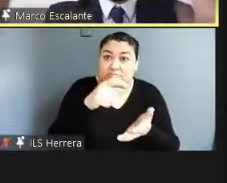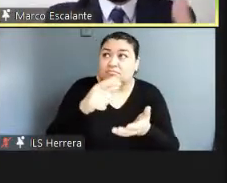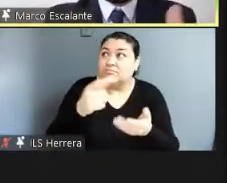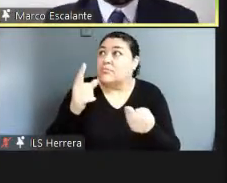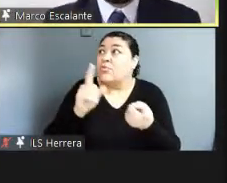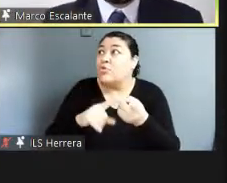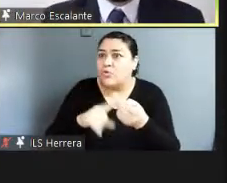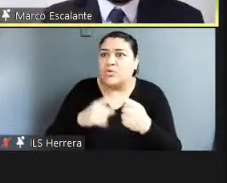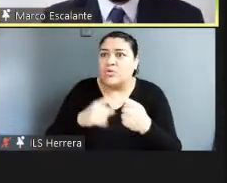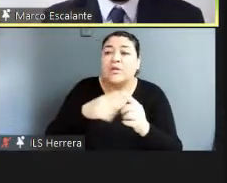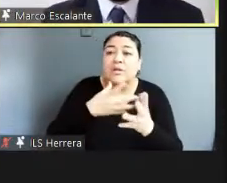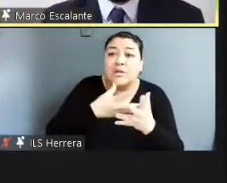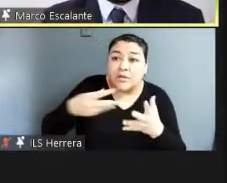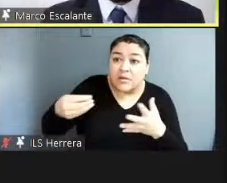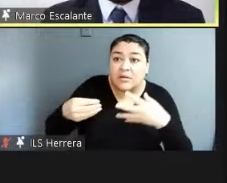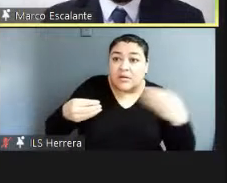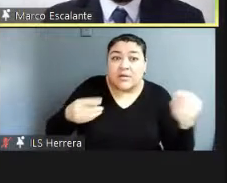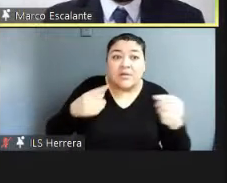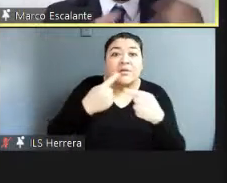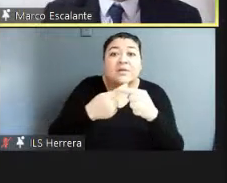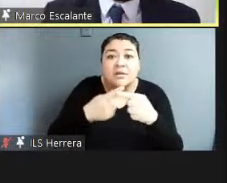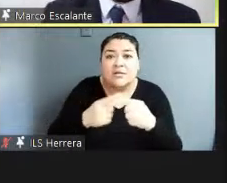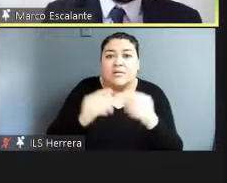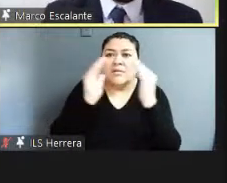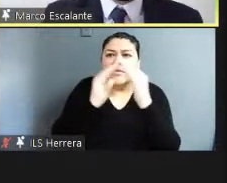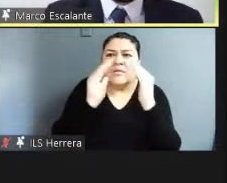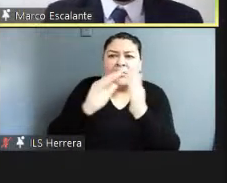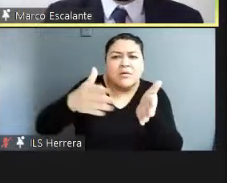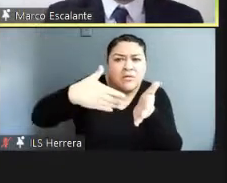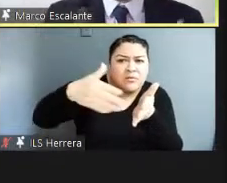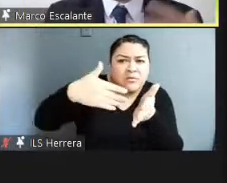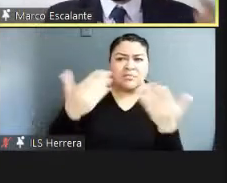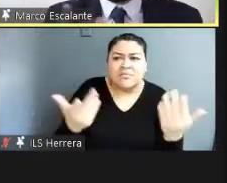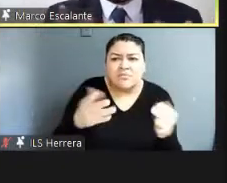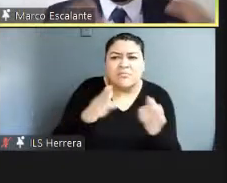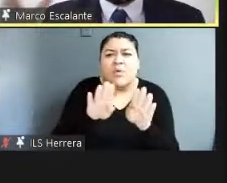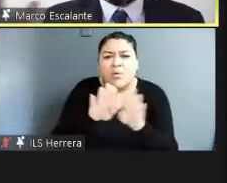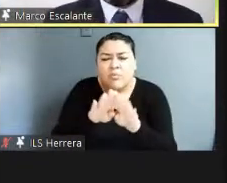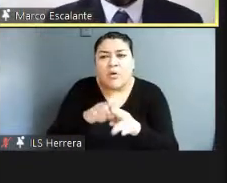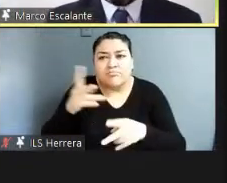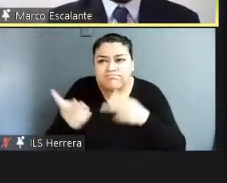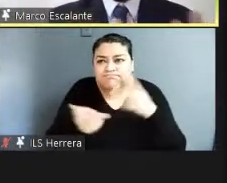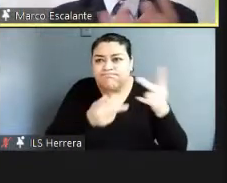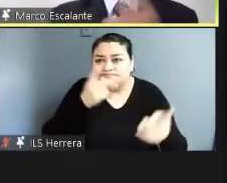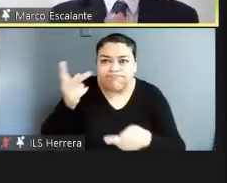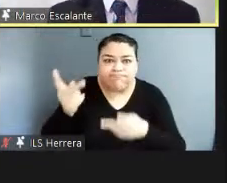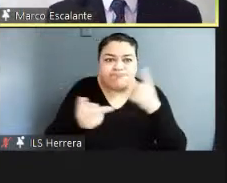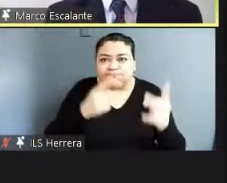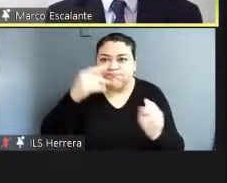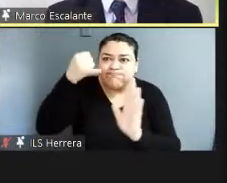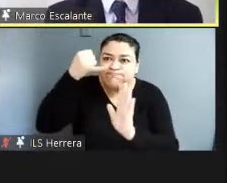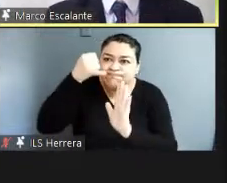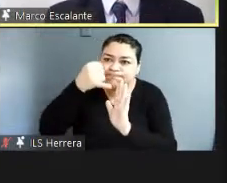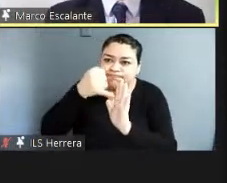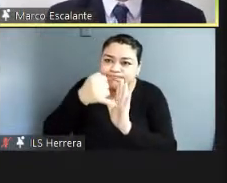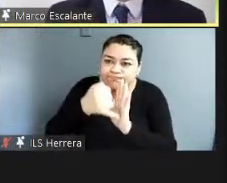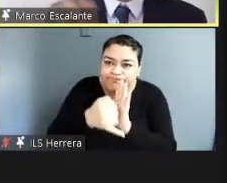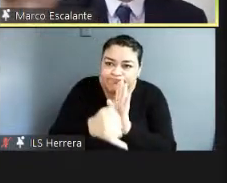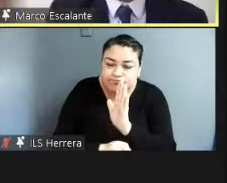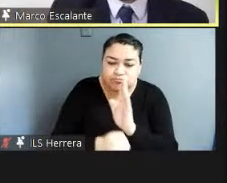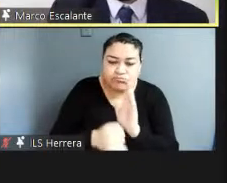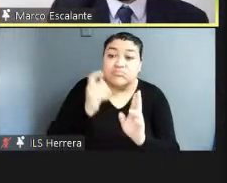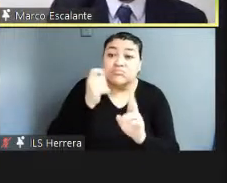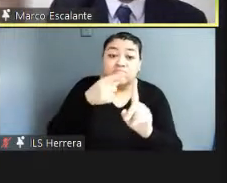that you can get the drug? How did you get the disease? How is it that they're cooking inside your house? What is going on?